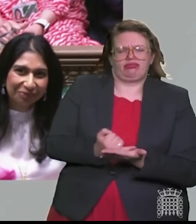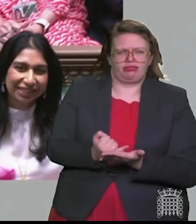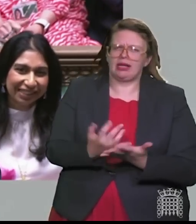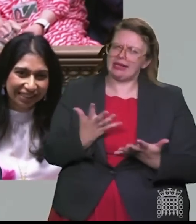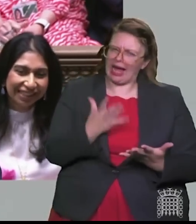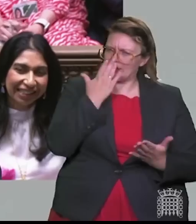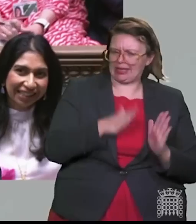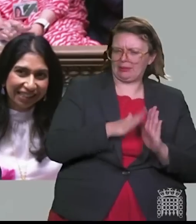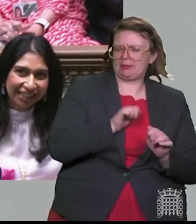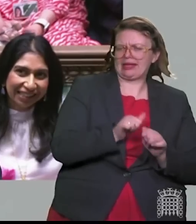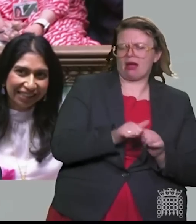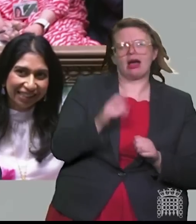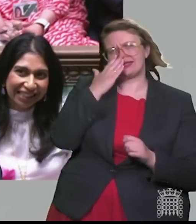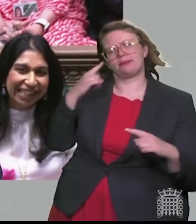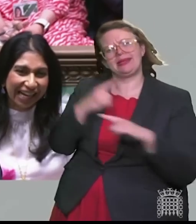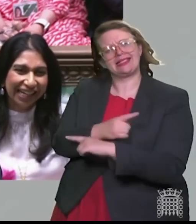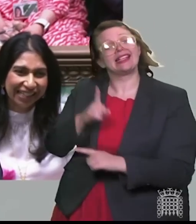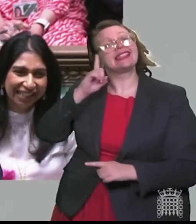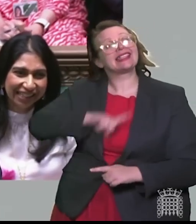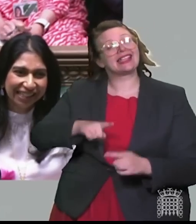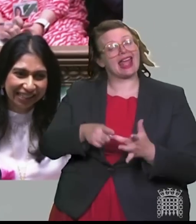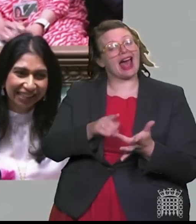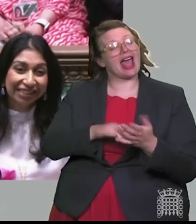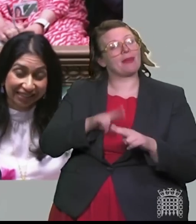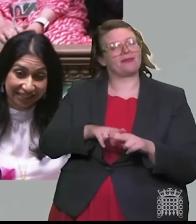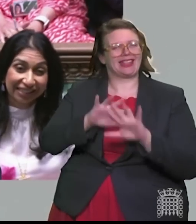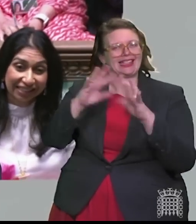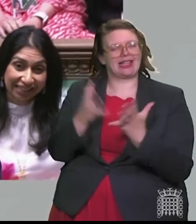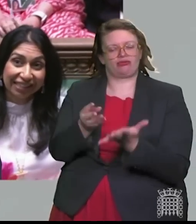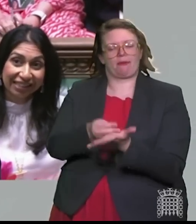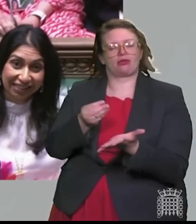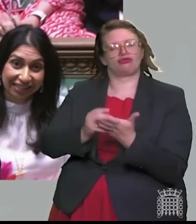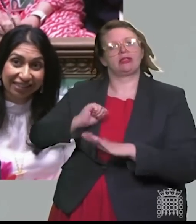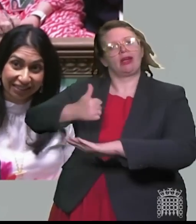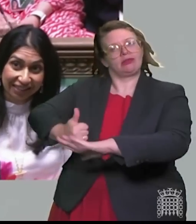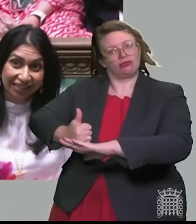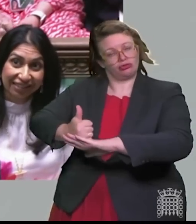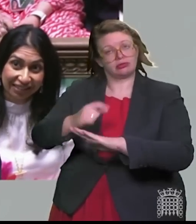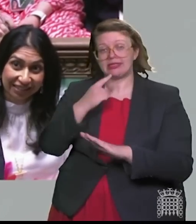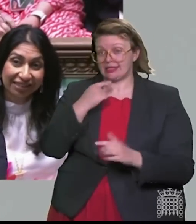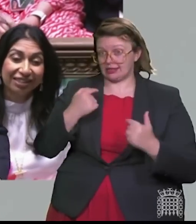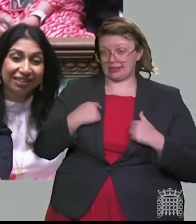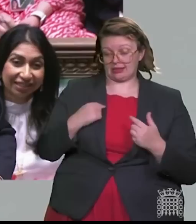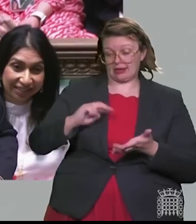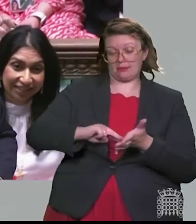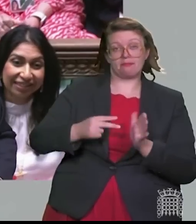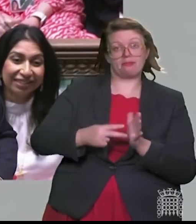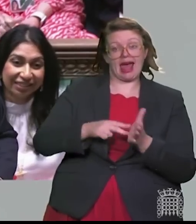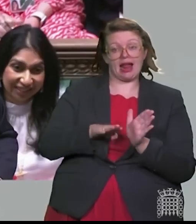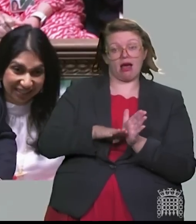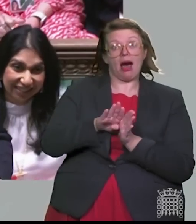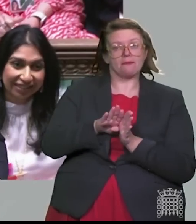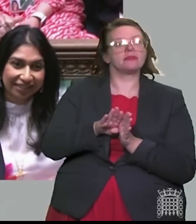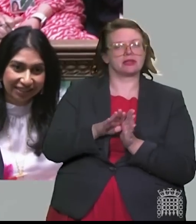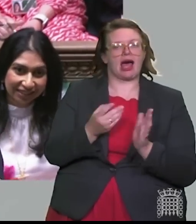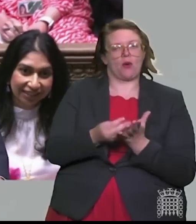And he seemed to have missed their press conference yesterday, where they actually raised our growth forecast by one of the highest they've ever